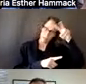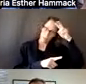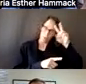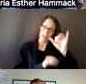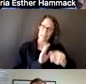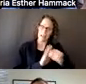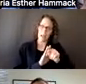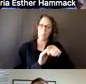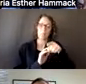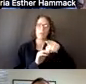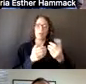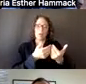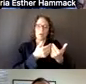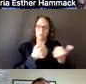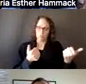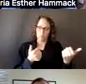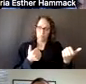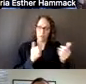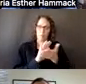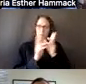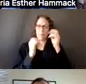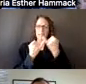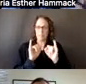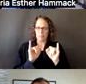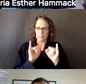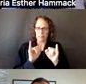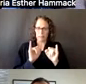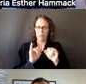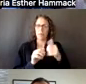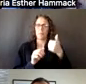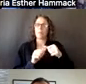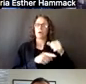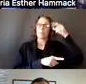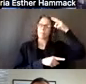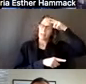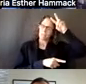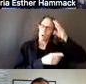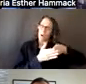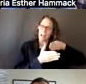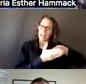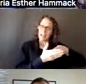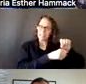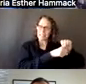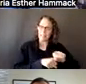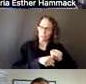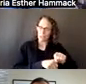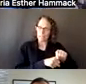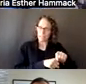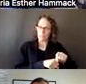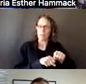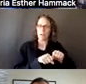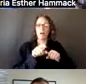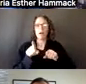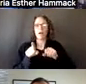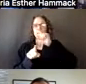that it became one of anti-slavery. So Mexico was in the process of abolishing slavery. So